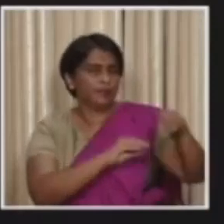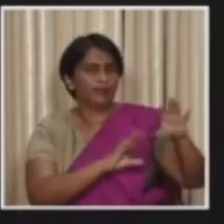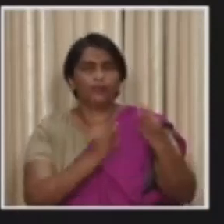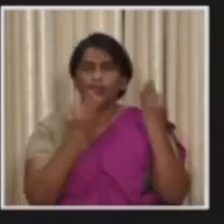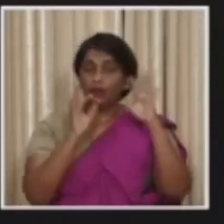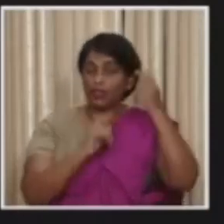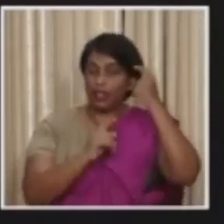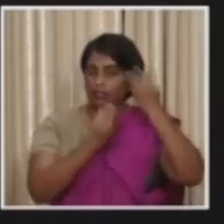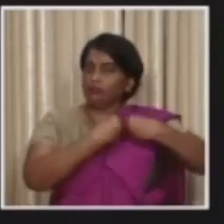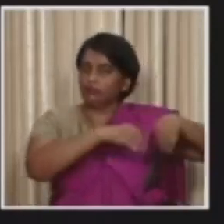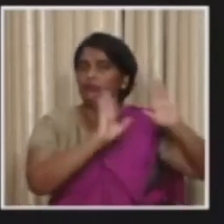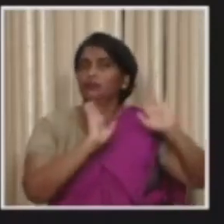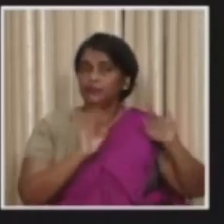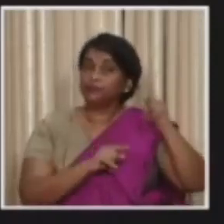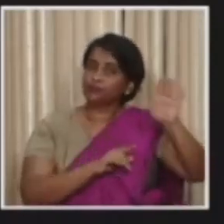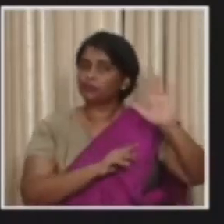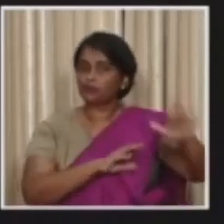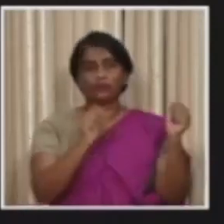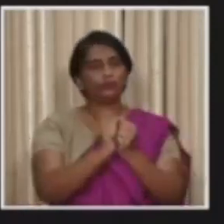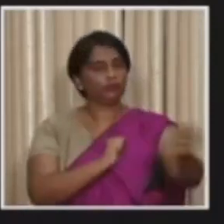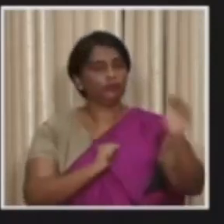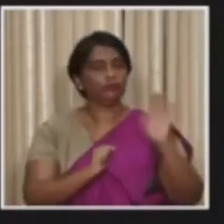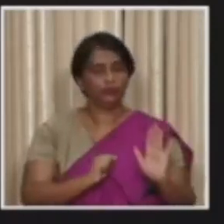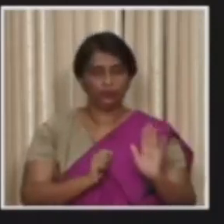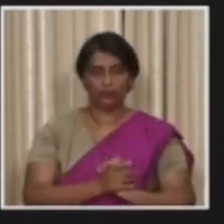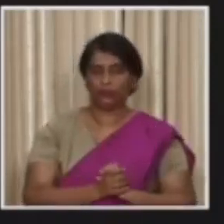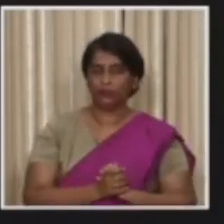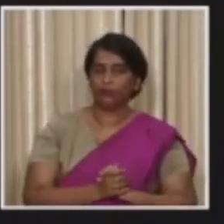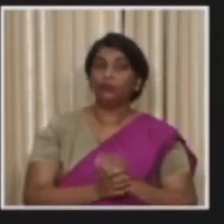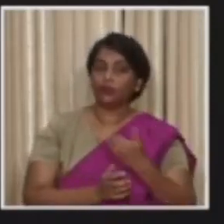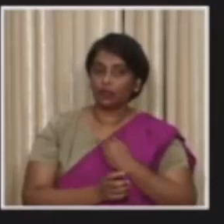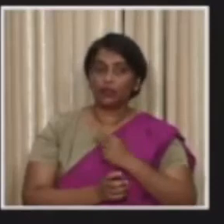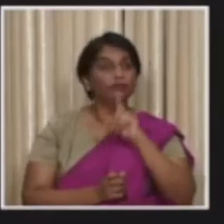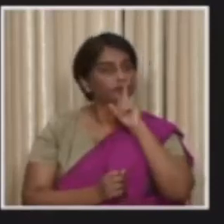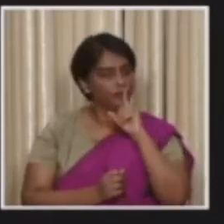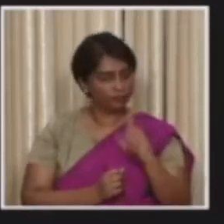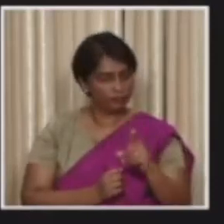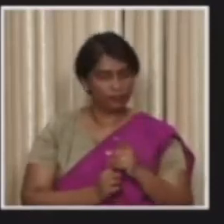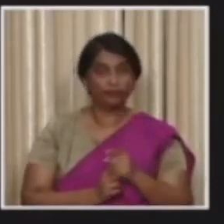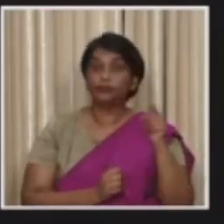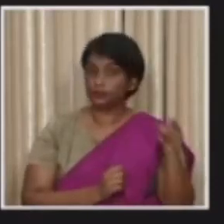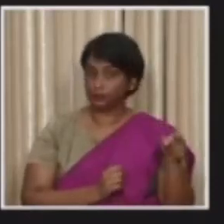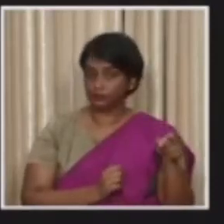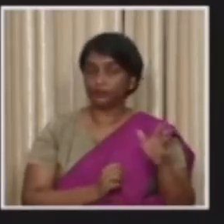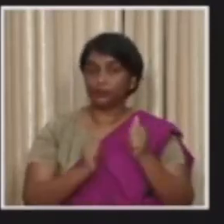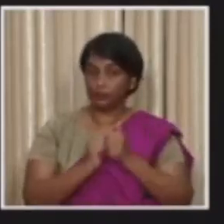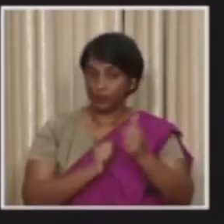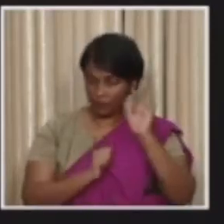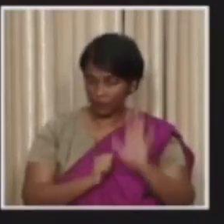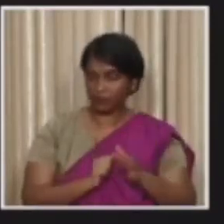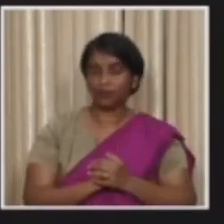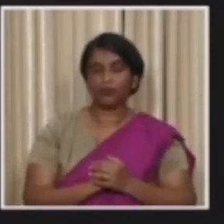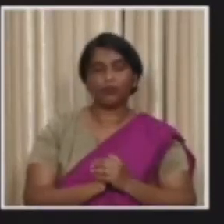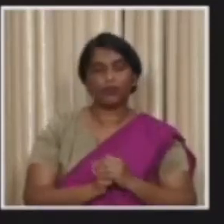However, subject to accountability. I am suggesting in order to do that accountability, performance